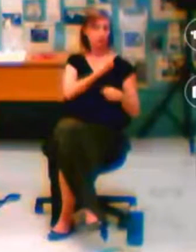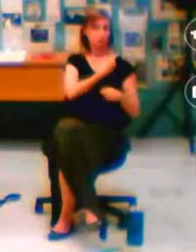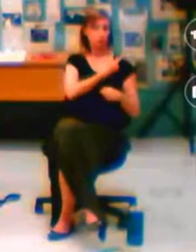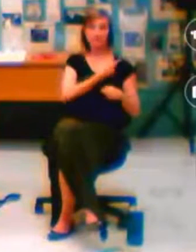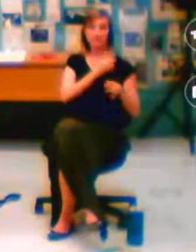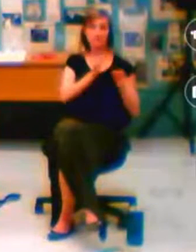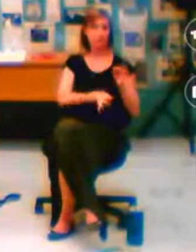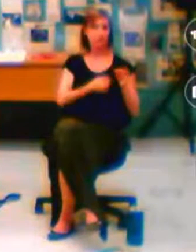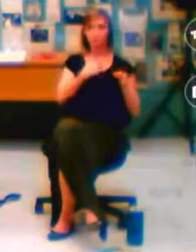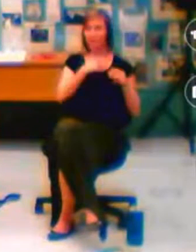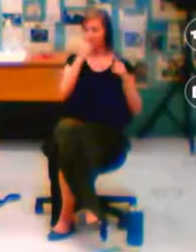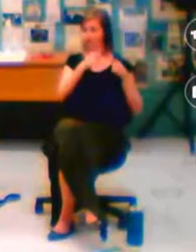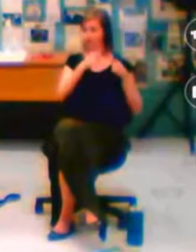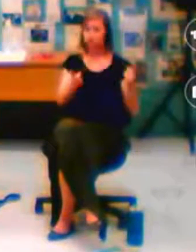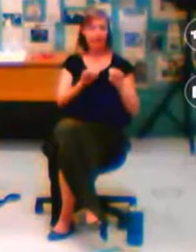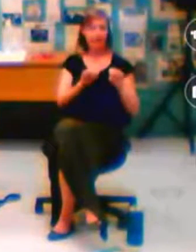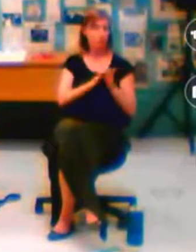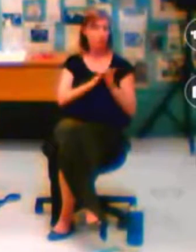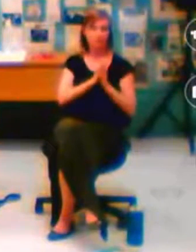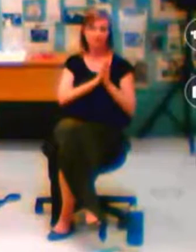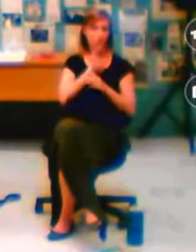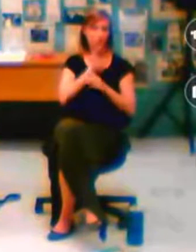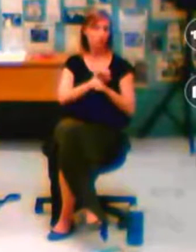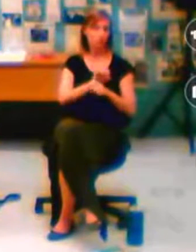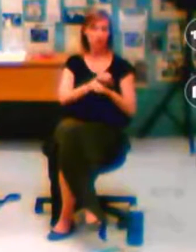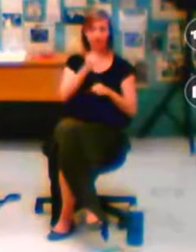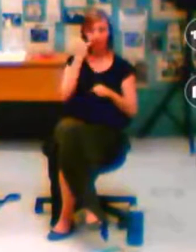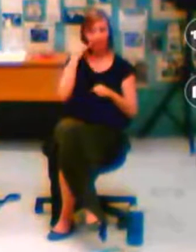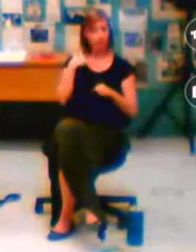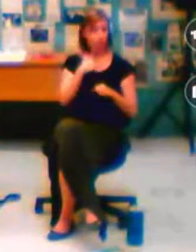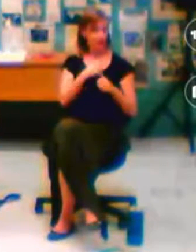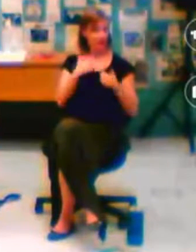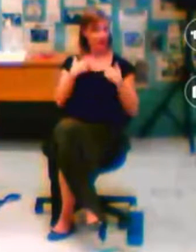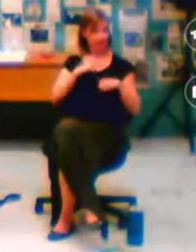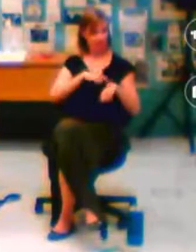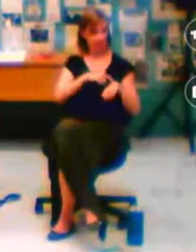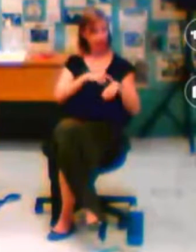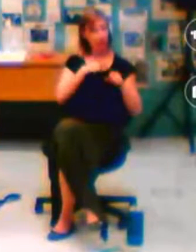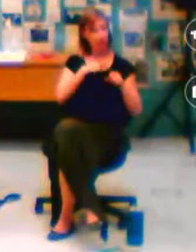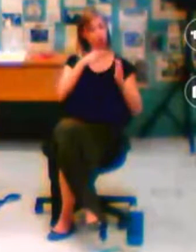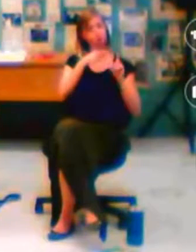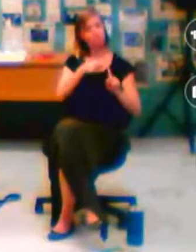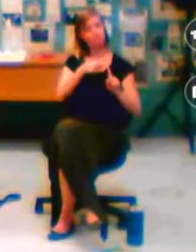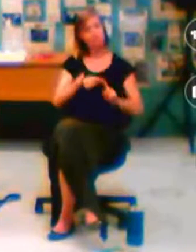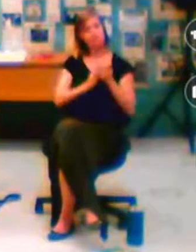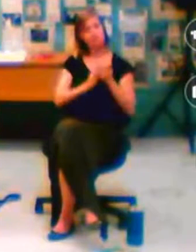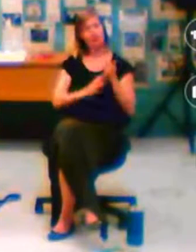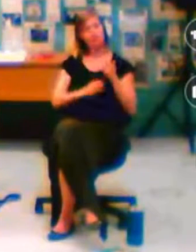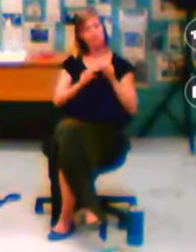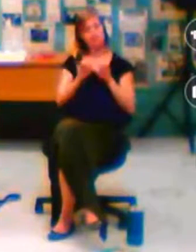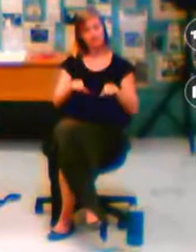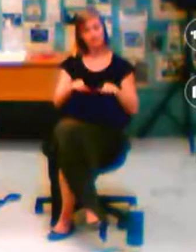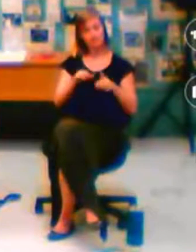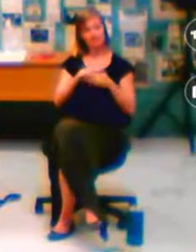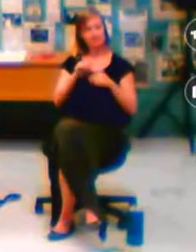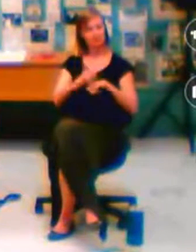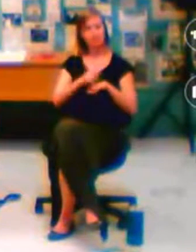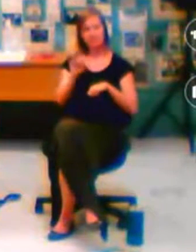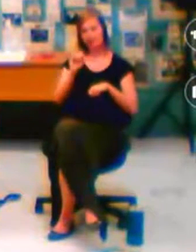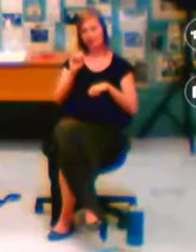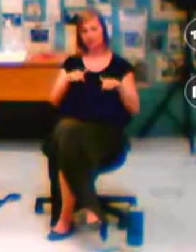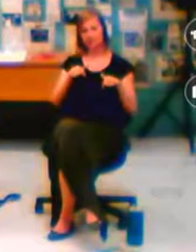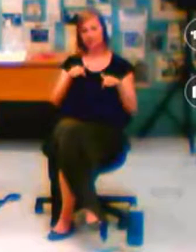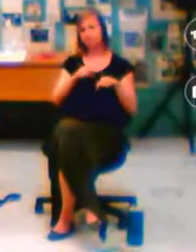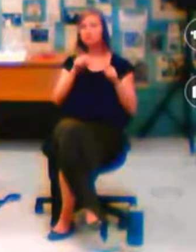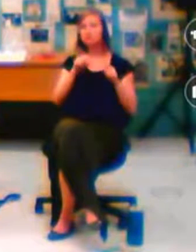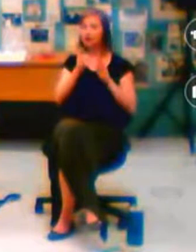systems in other countries work that have the incentives that are set up in Colorado Care, and Senator Aguilar and I simply disagree